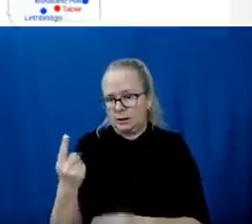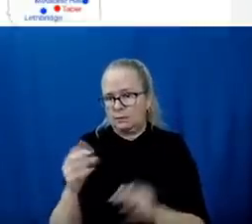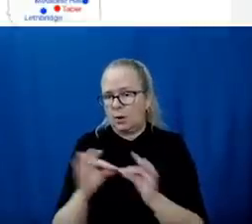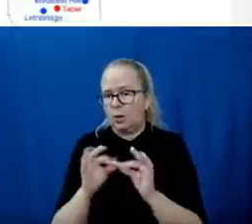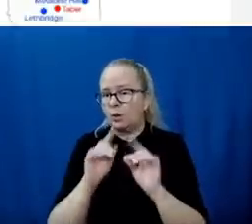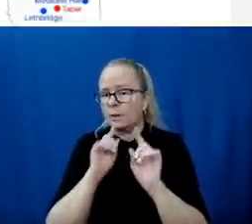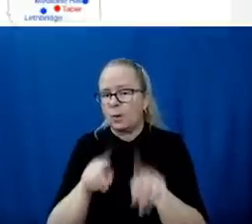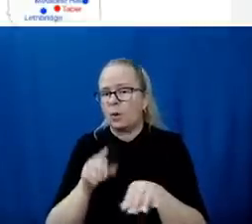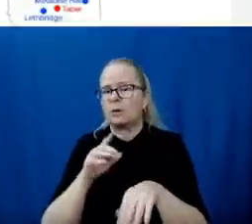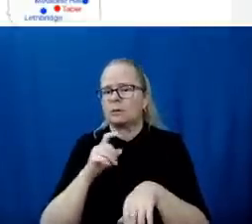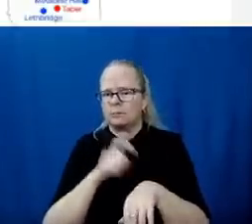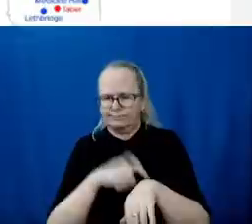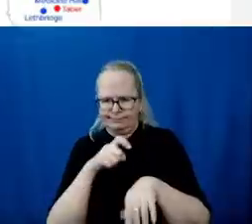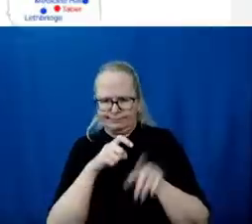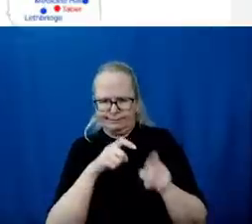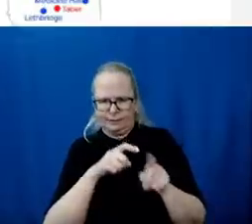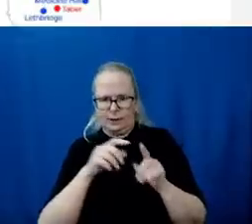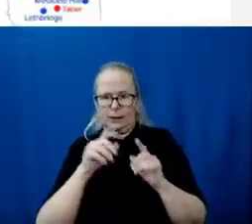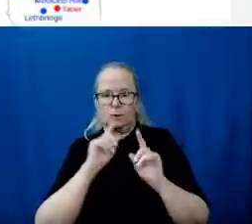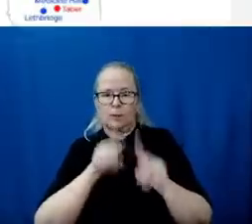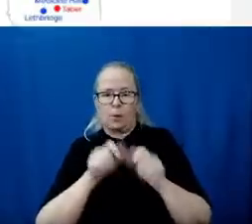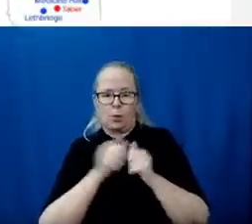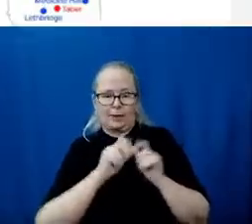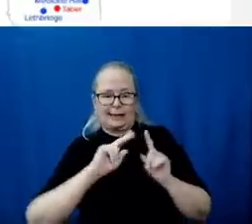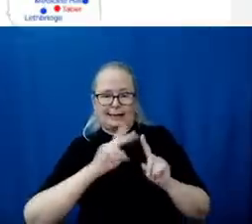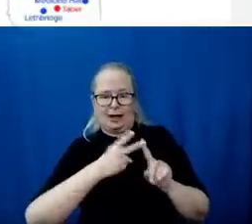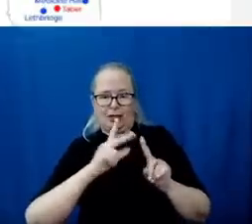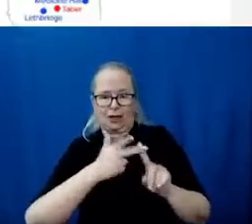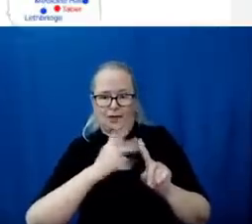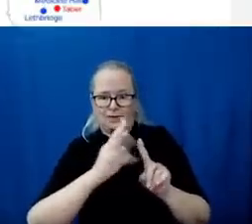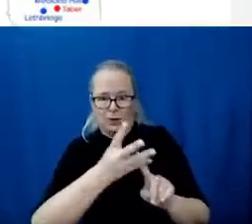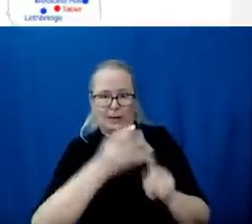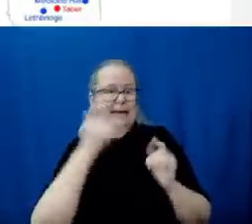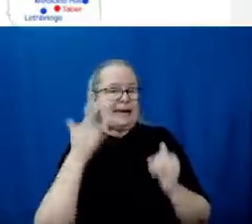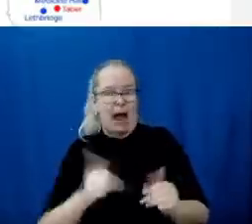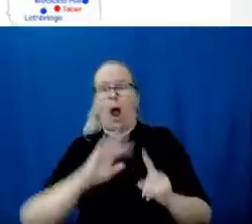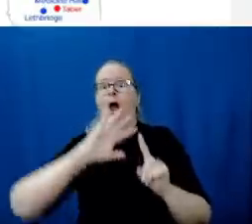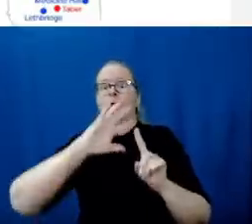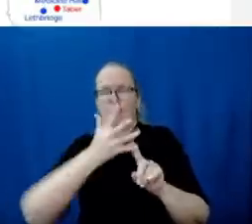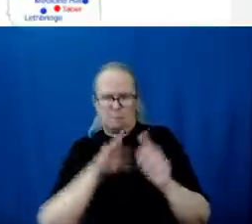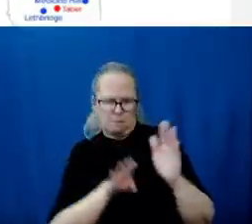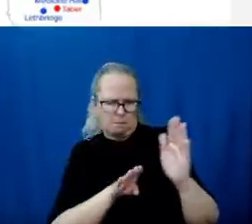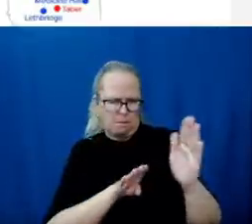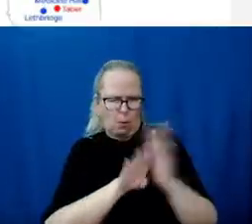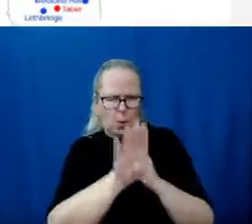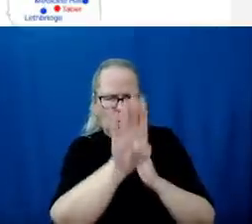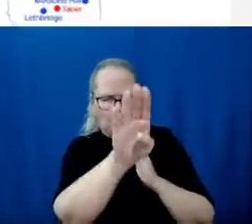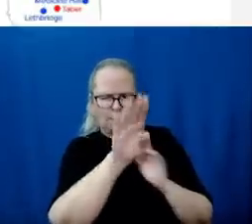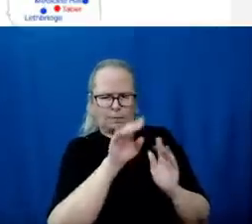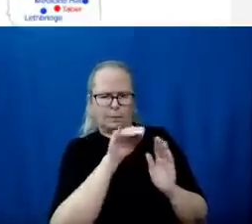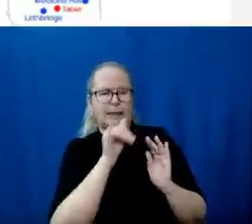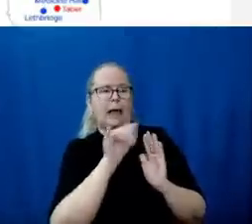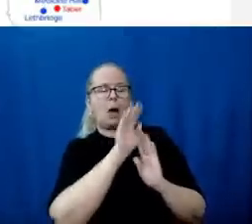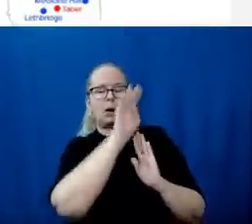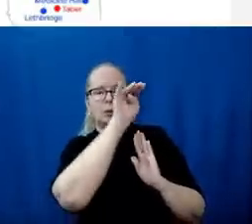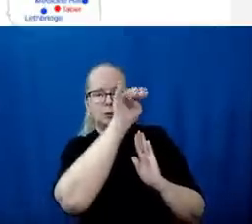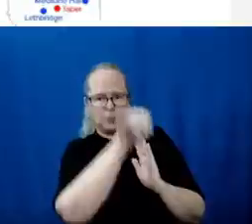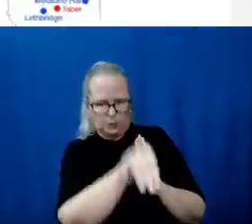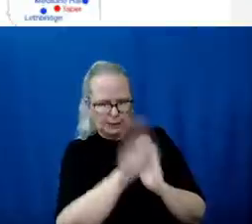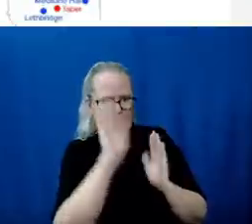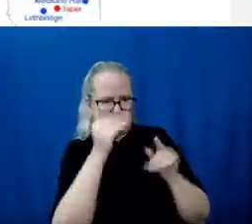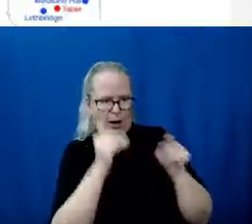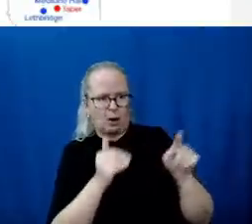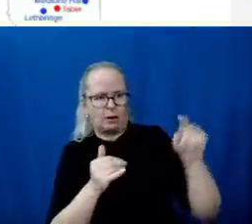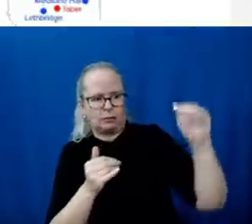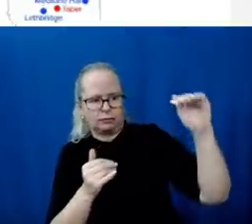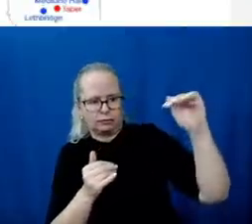N1 value reported over time through the second, third, fourth, and now massive fifth wave of COVID-19, which